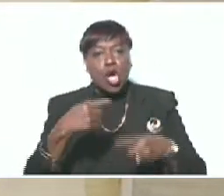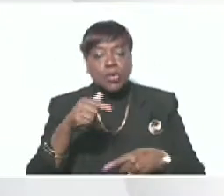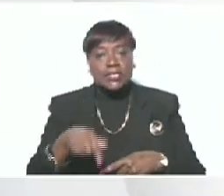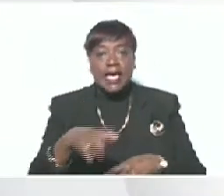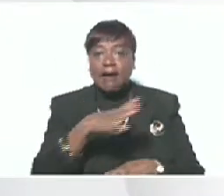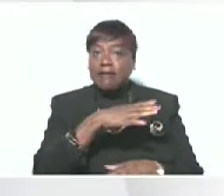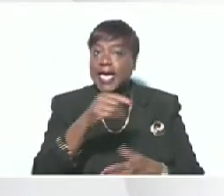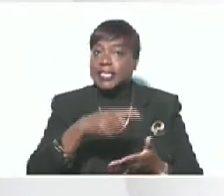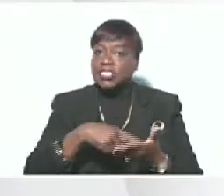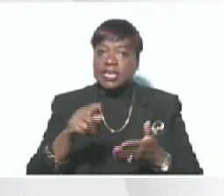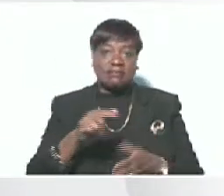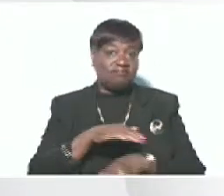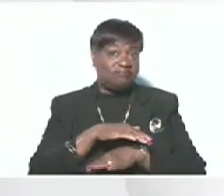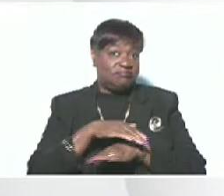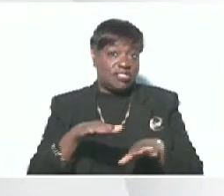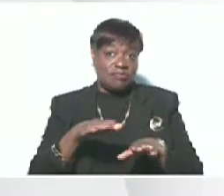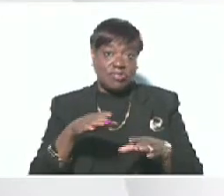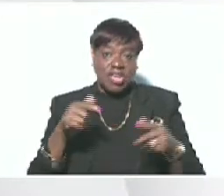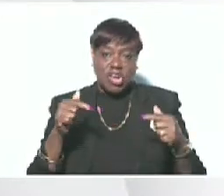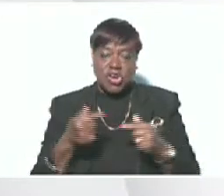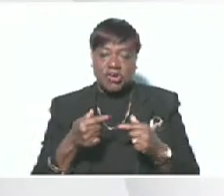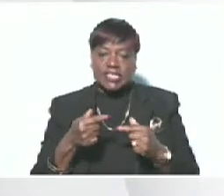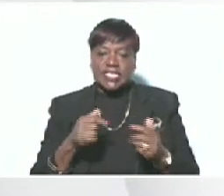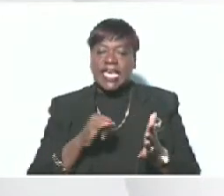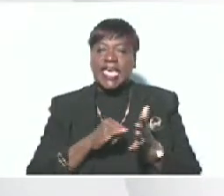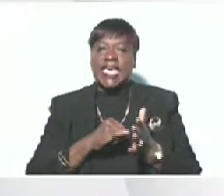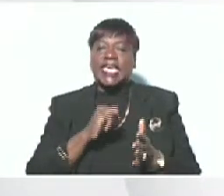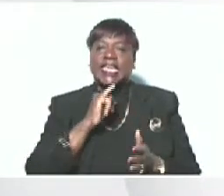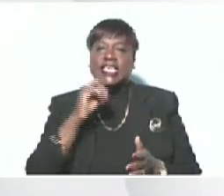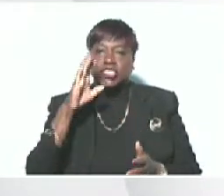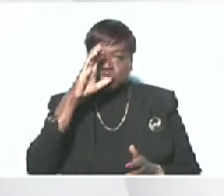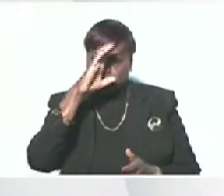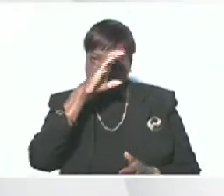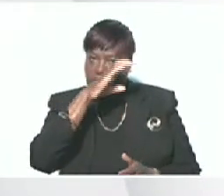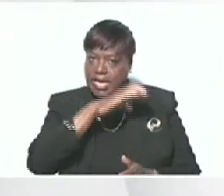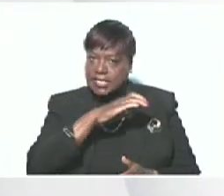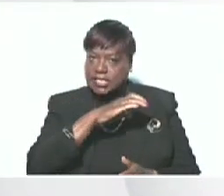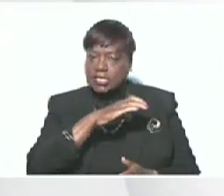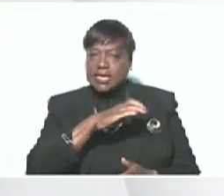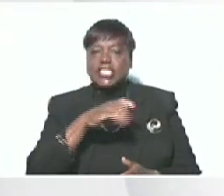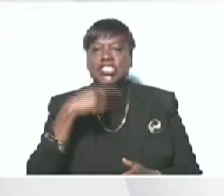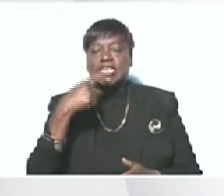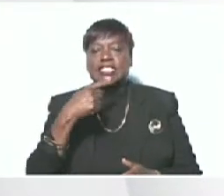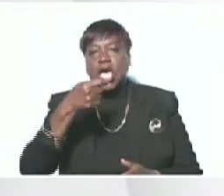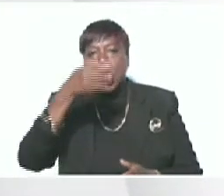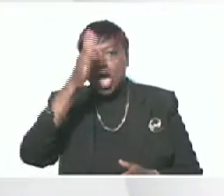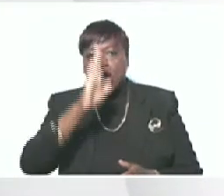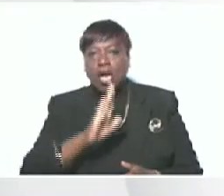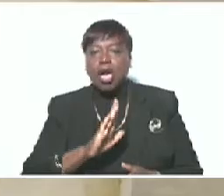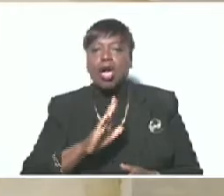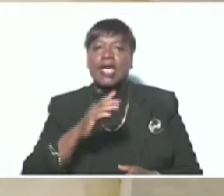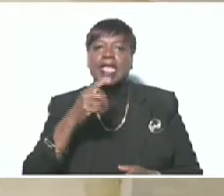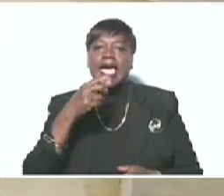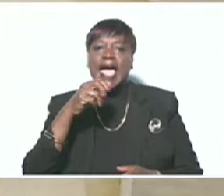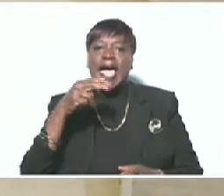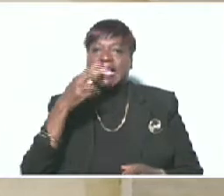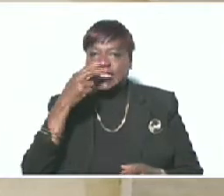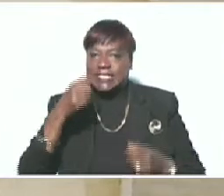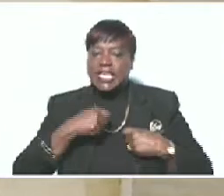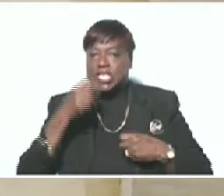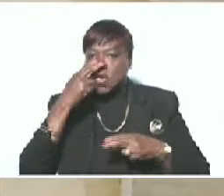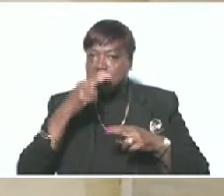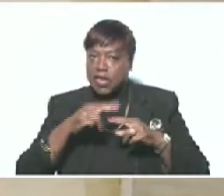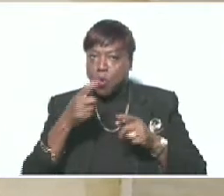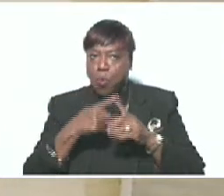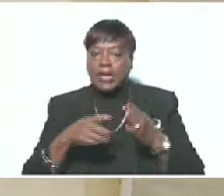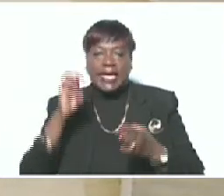hurt. It's so strange that she said God is very humorous in what he does. 5 minutes after I reached back up